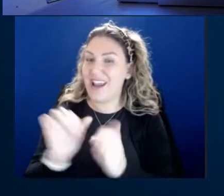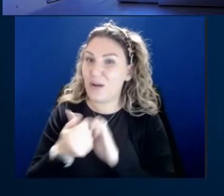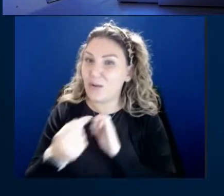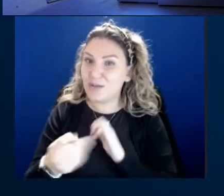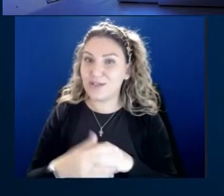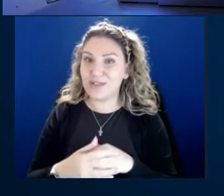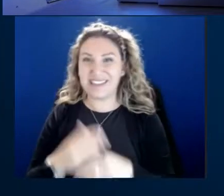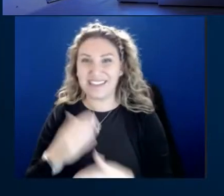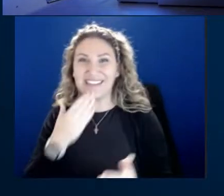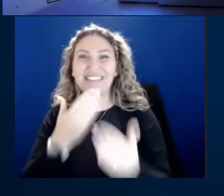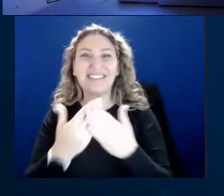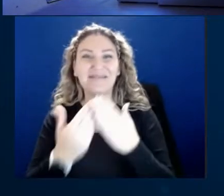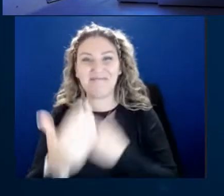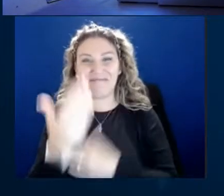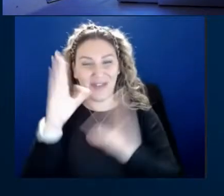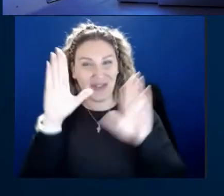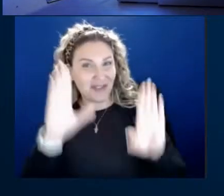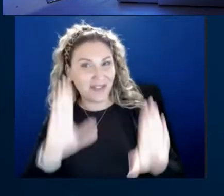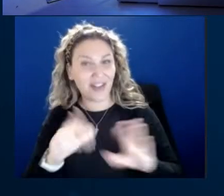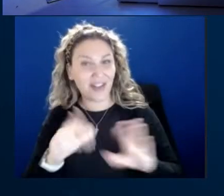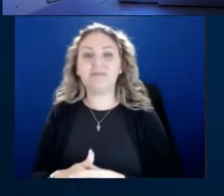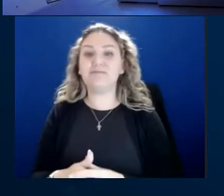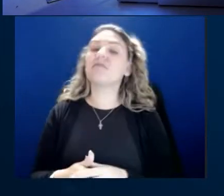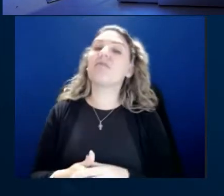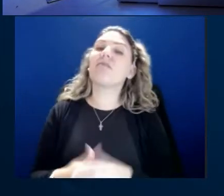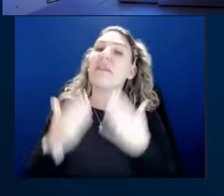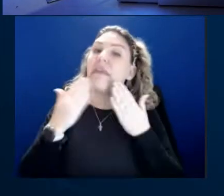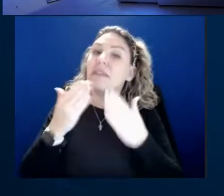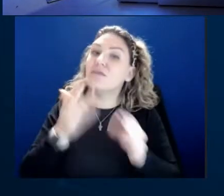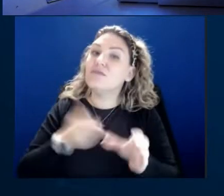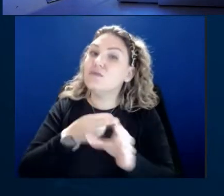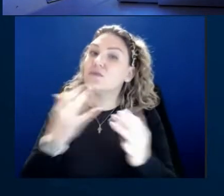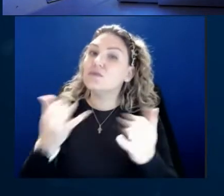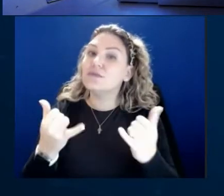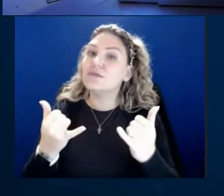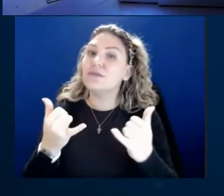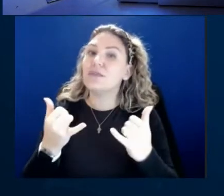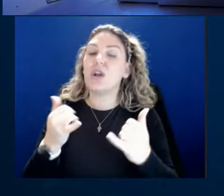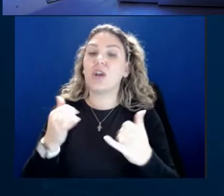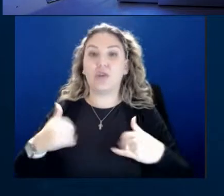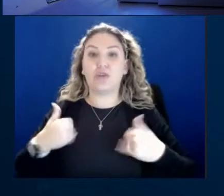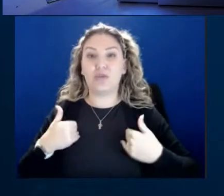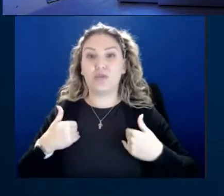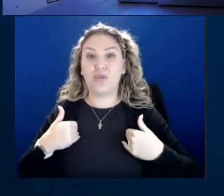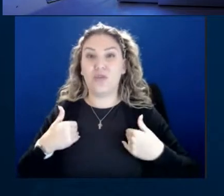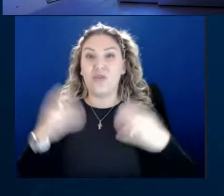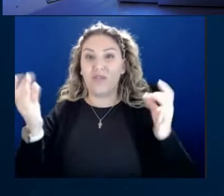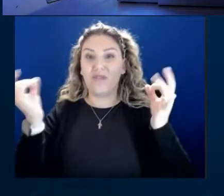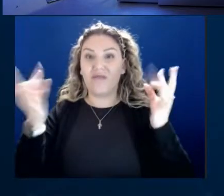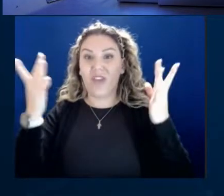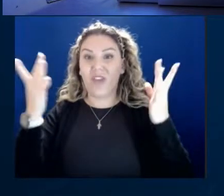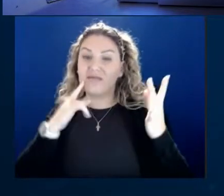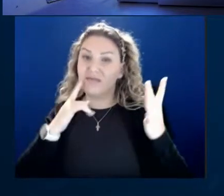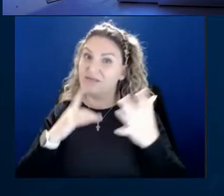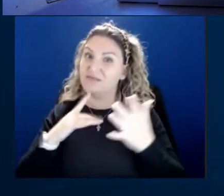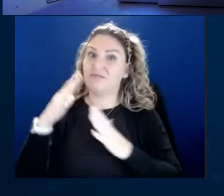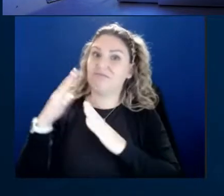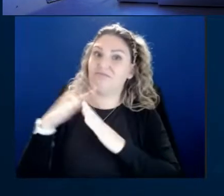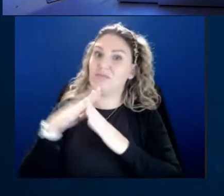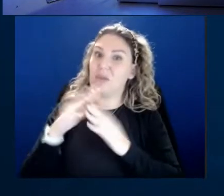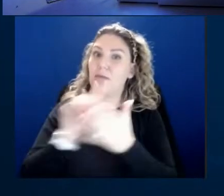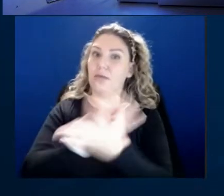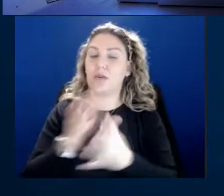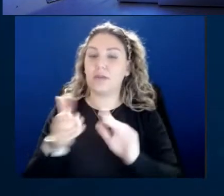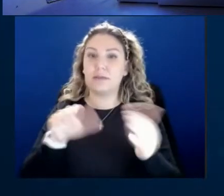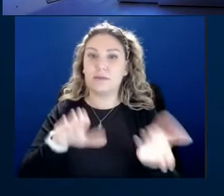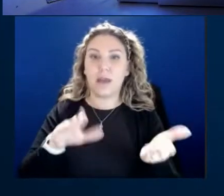Good morning. I'm doing great. Hey, thanks for being with us today. So we know youth violence is also a leading cause of death for young people. We hear the